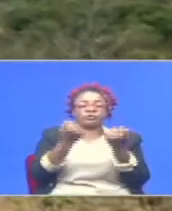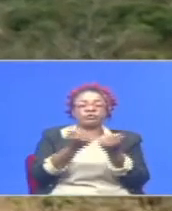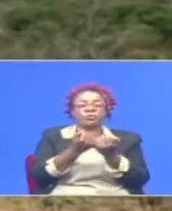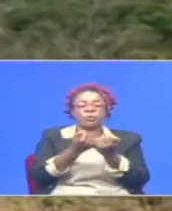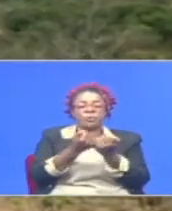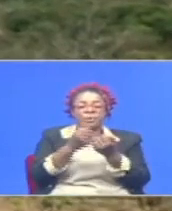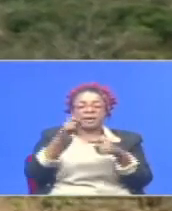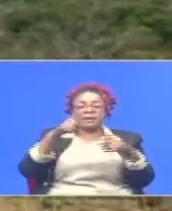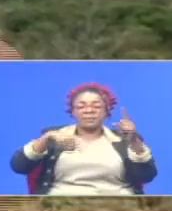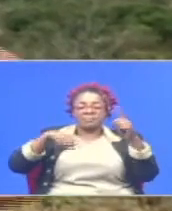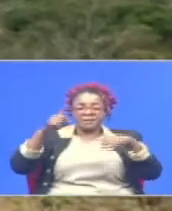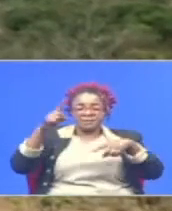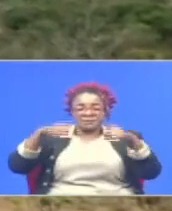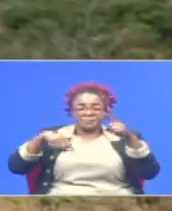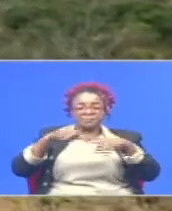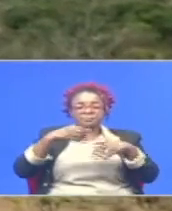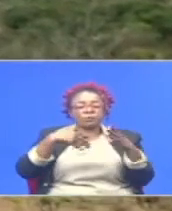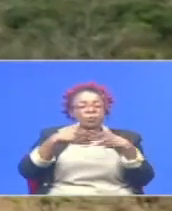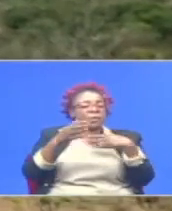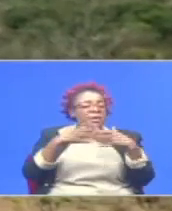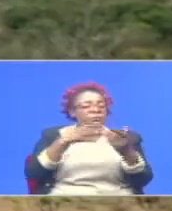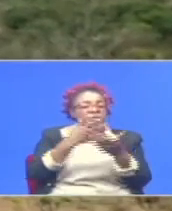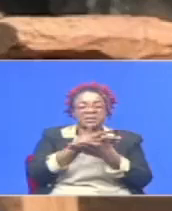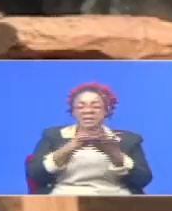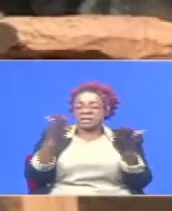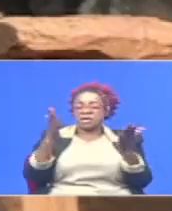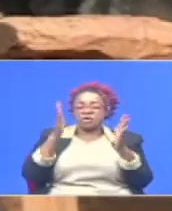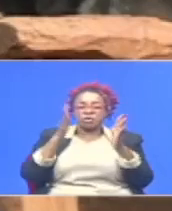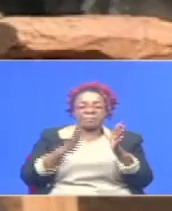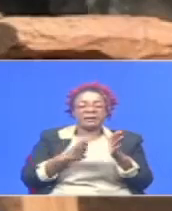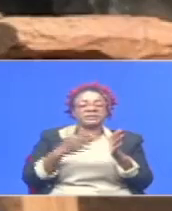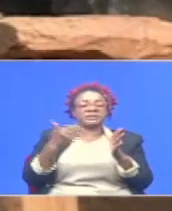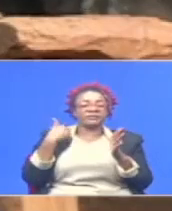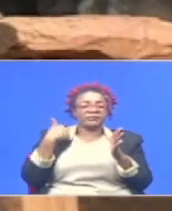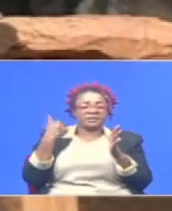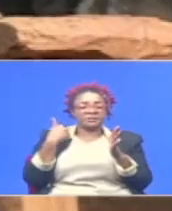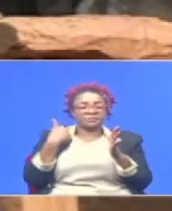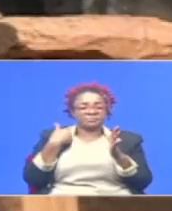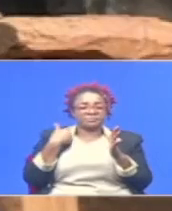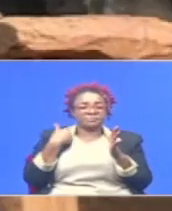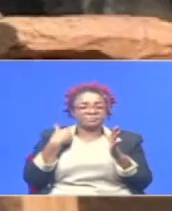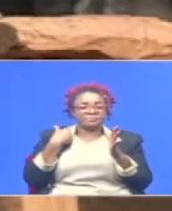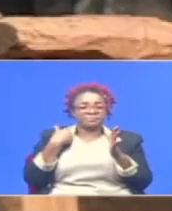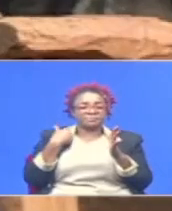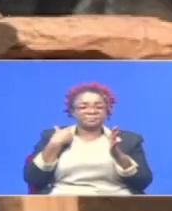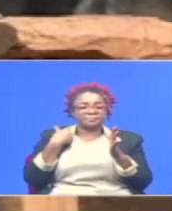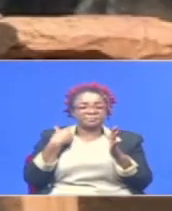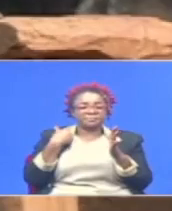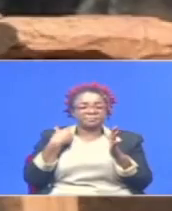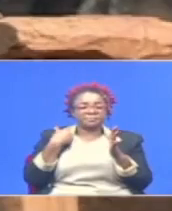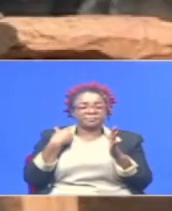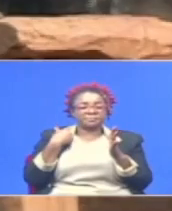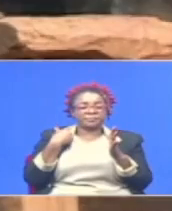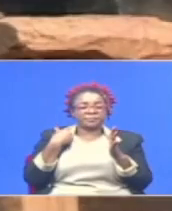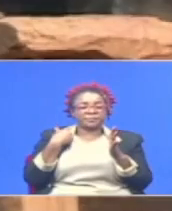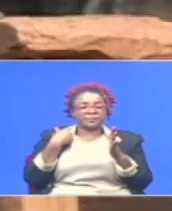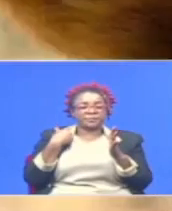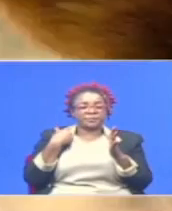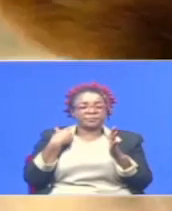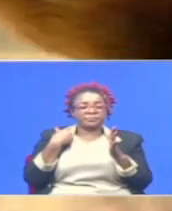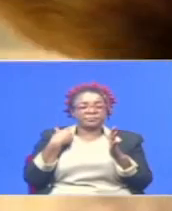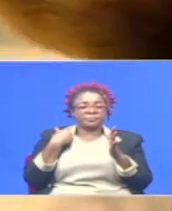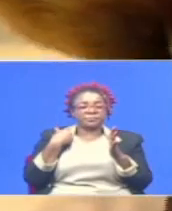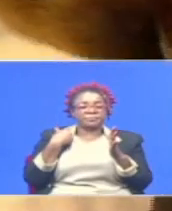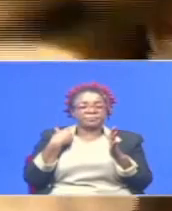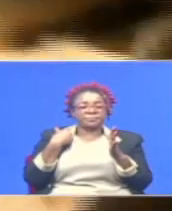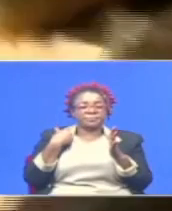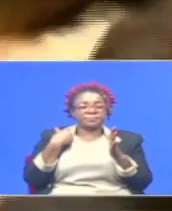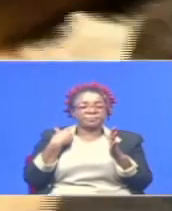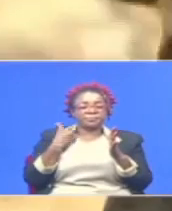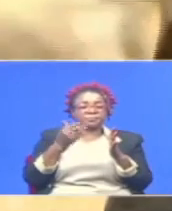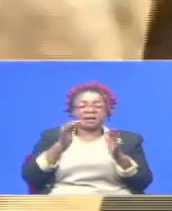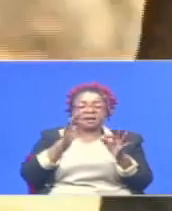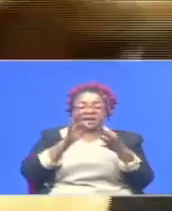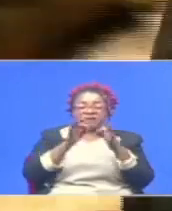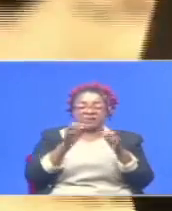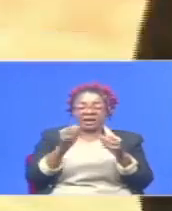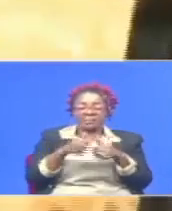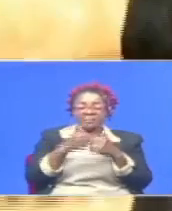dynamics without any human interference. Hawa wanyama kama sasa hawa wako hapa kwa game ranch, wakirudisho